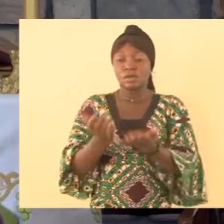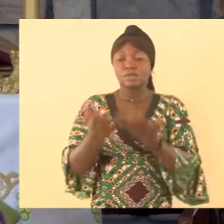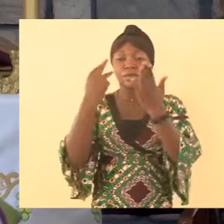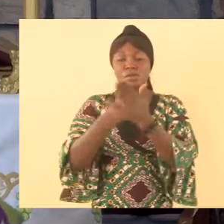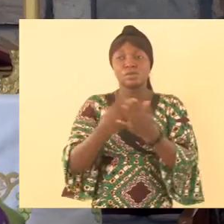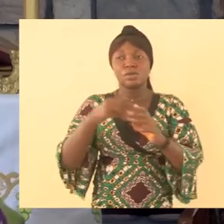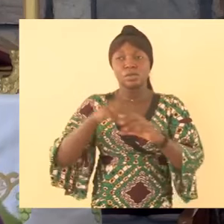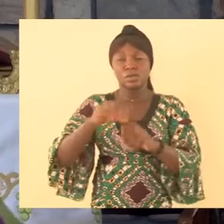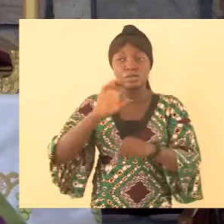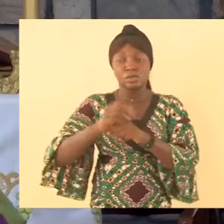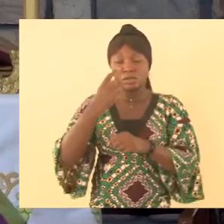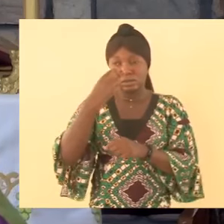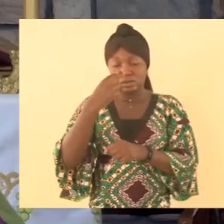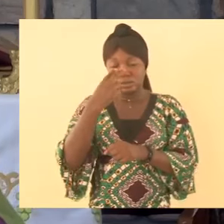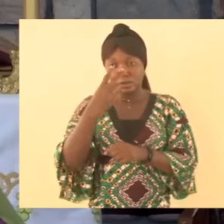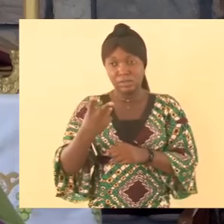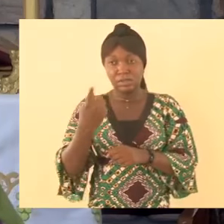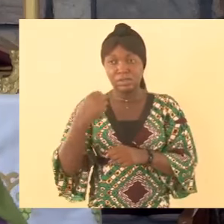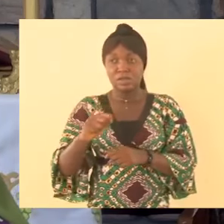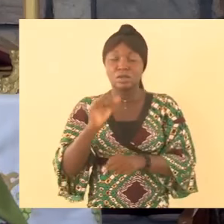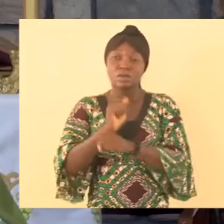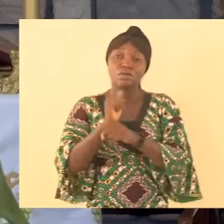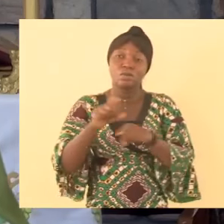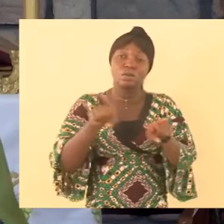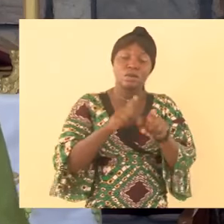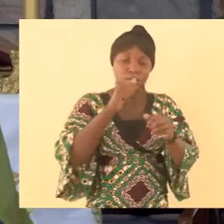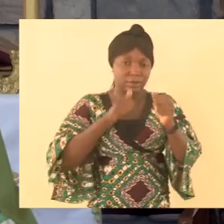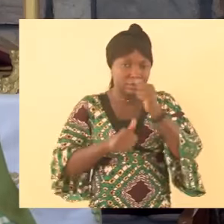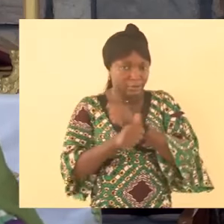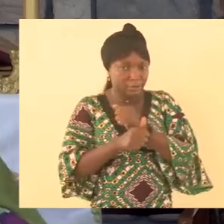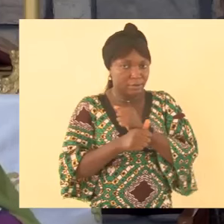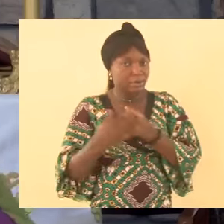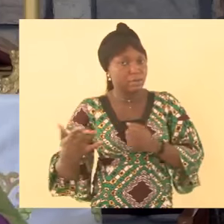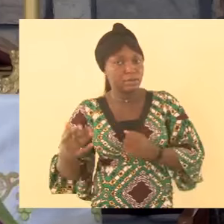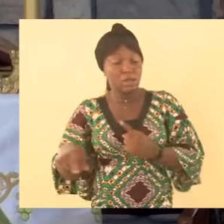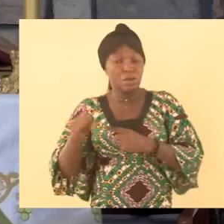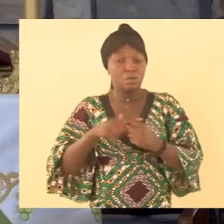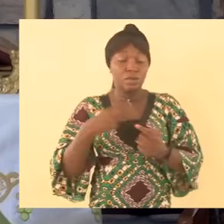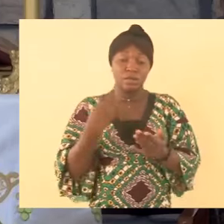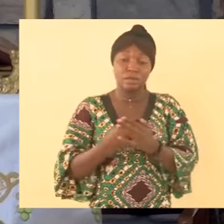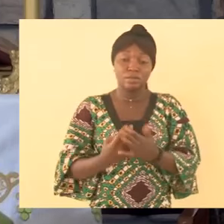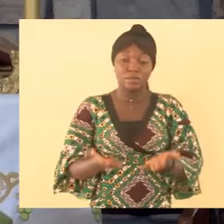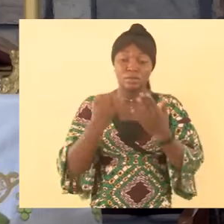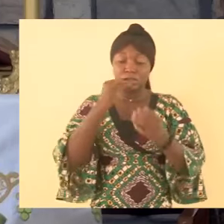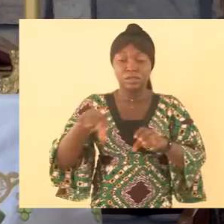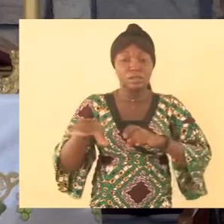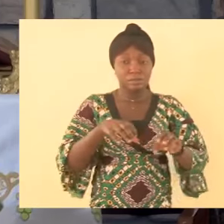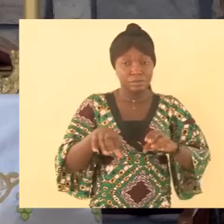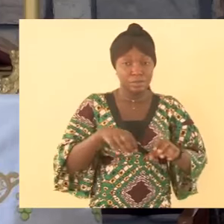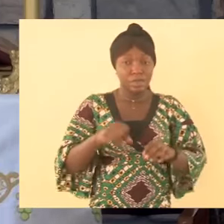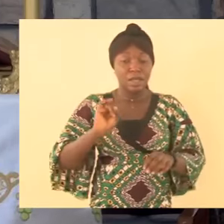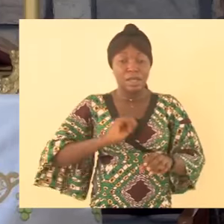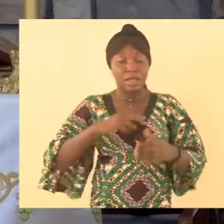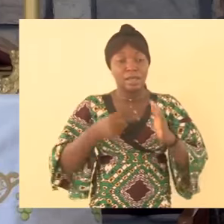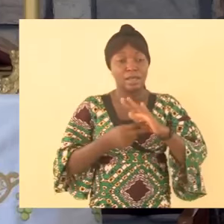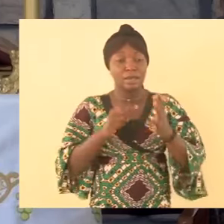a sacred devotional enterprise. And when such fundraising is conducted during liturgical